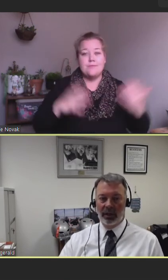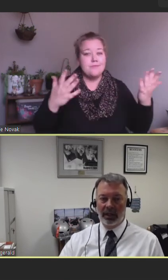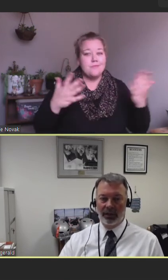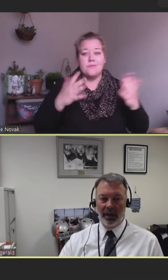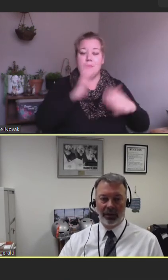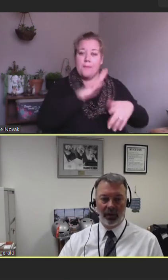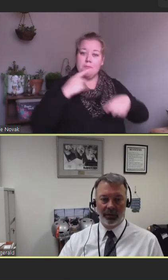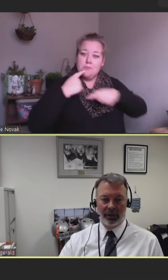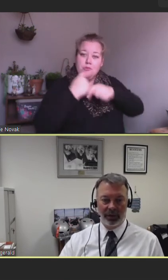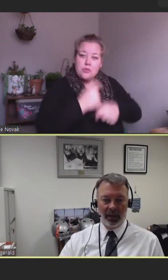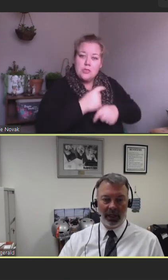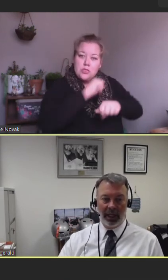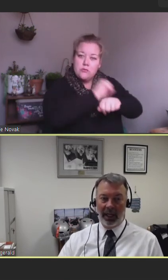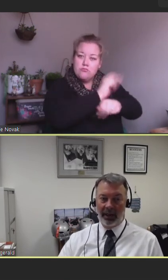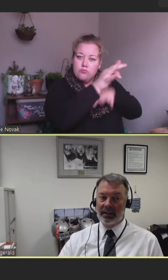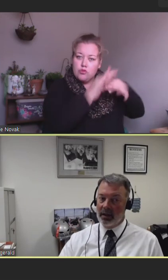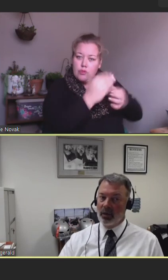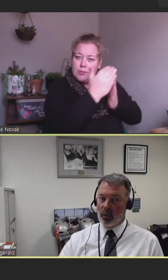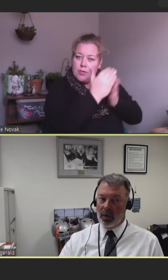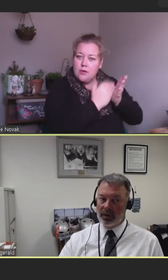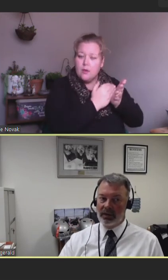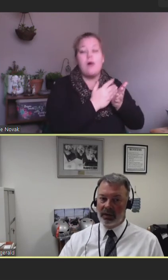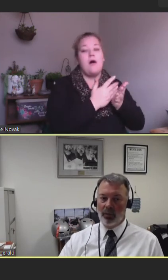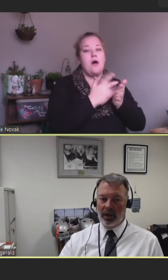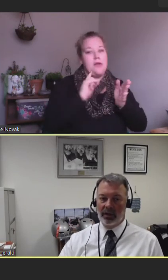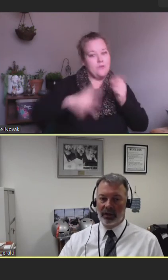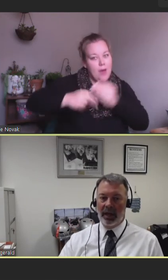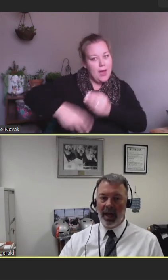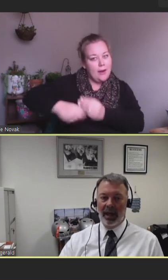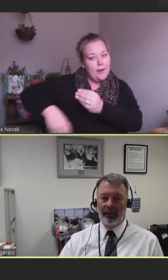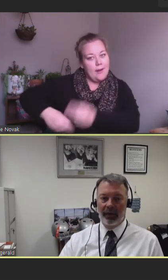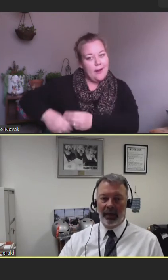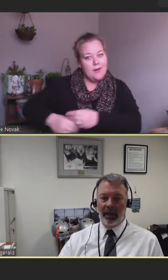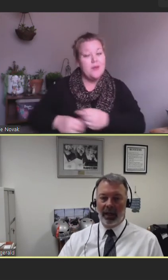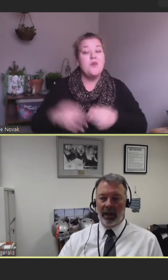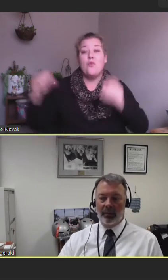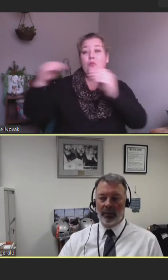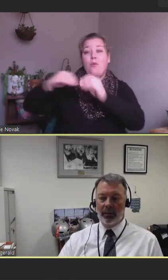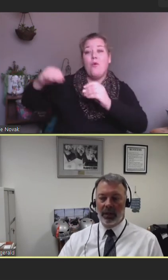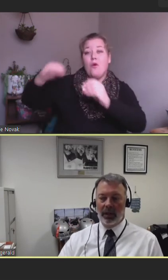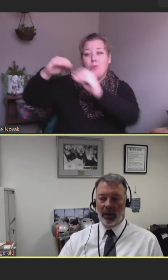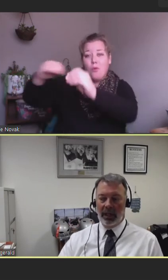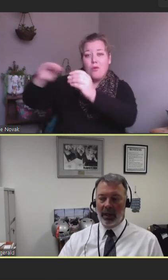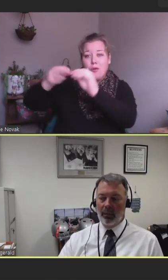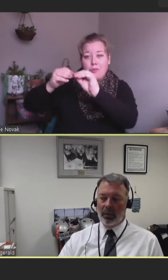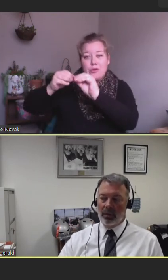traditional job descriptions. And that's going to get worse the more illness we have.